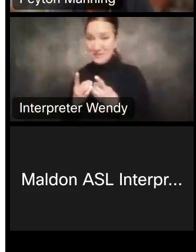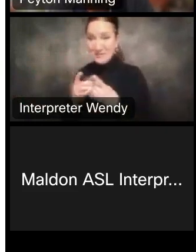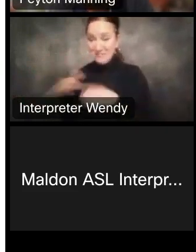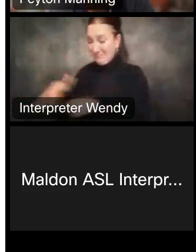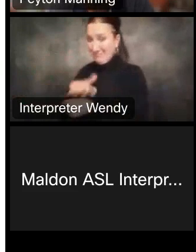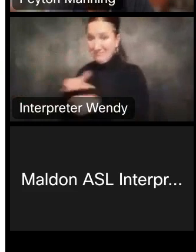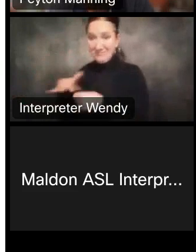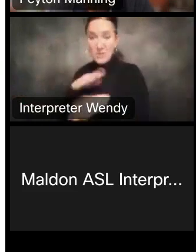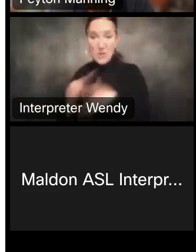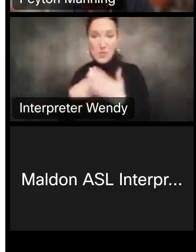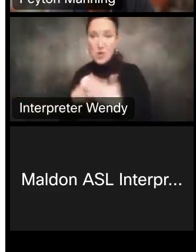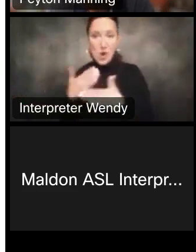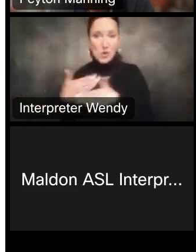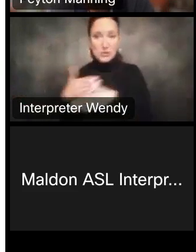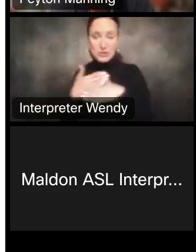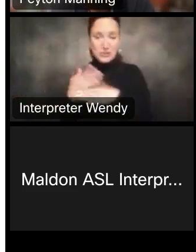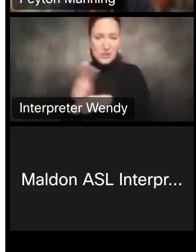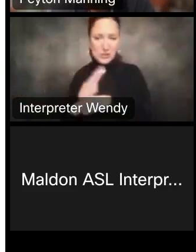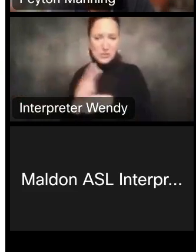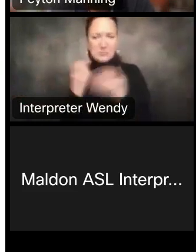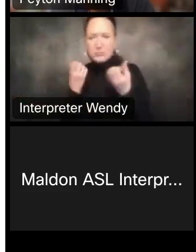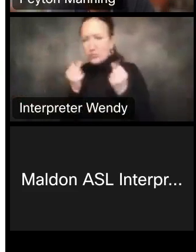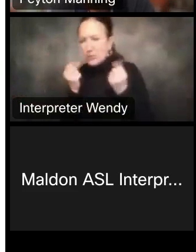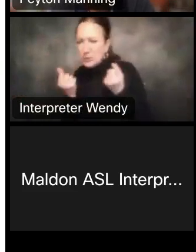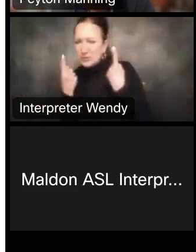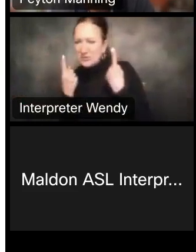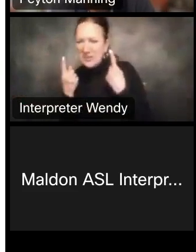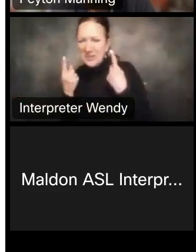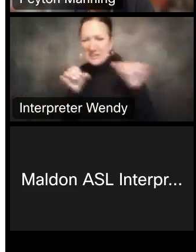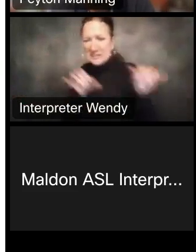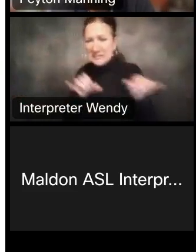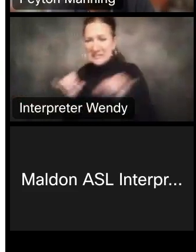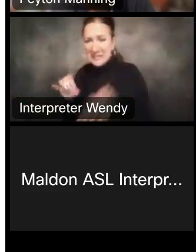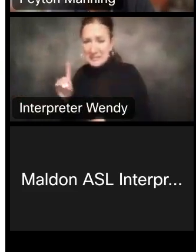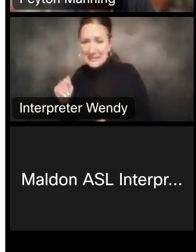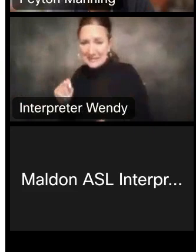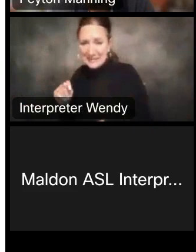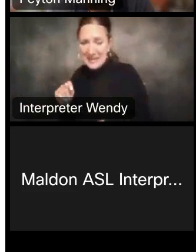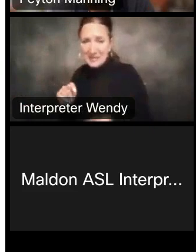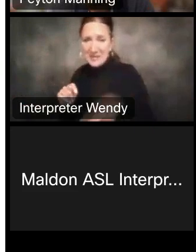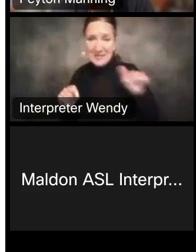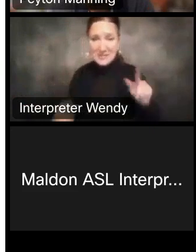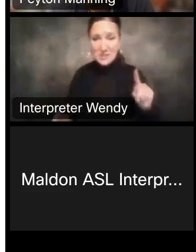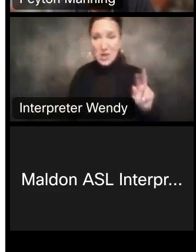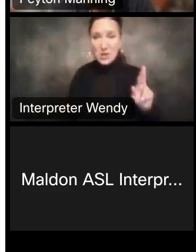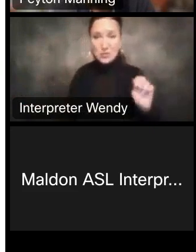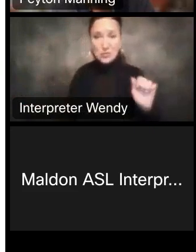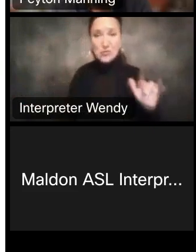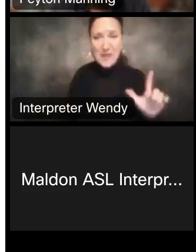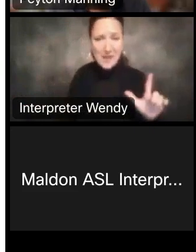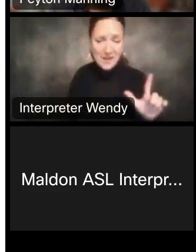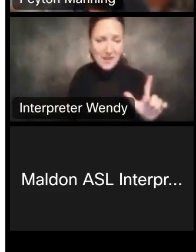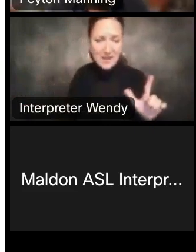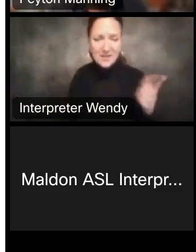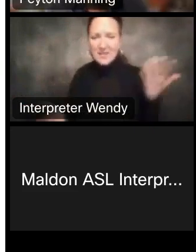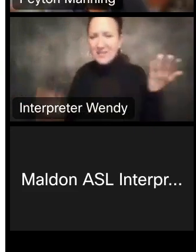use path, right? So I'm just trying to understand if this is still a trail project, what are the